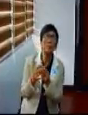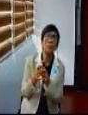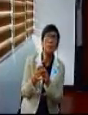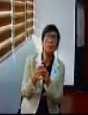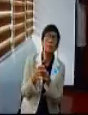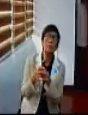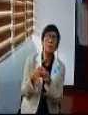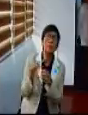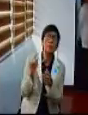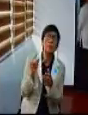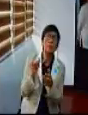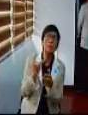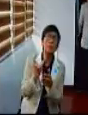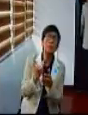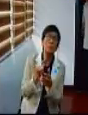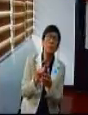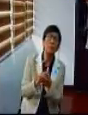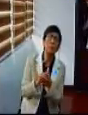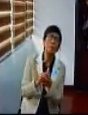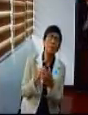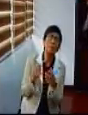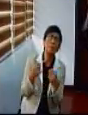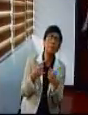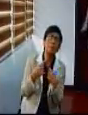has produced this faulty product